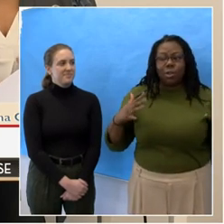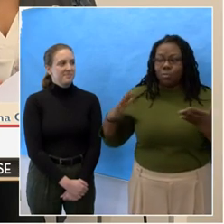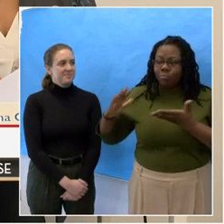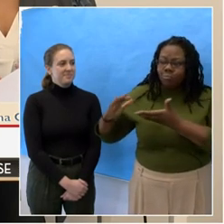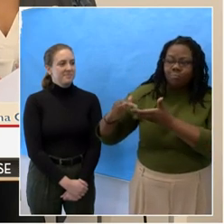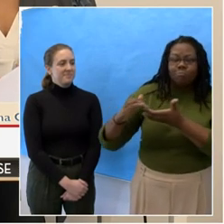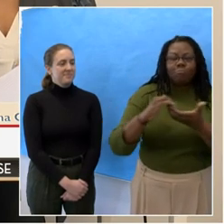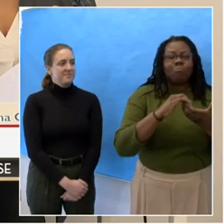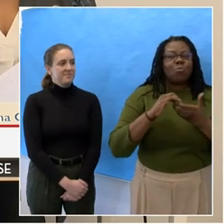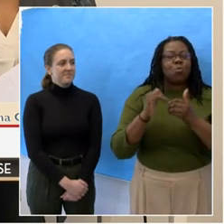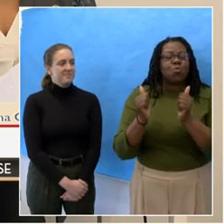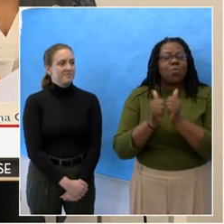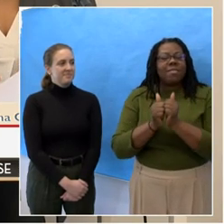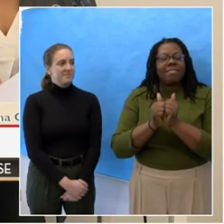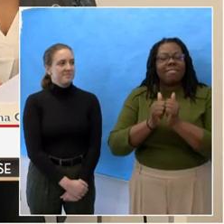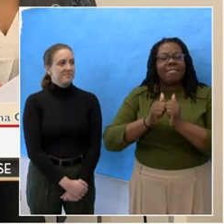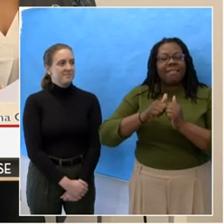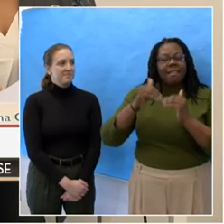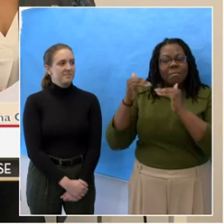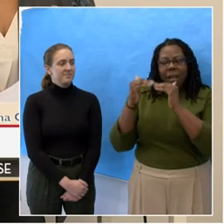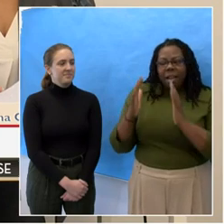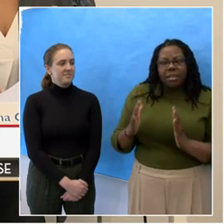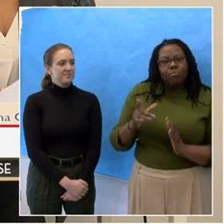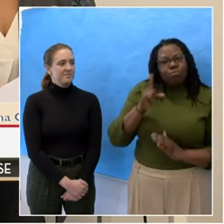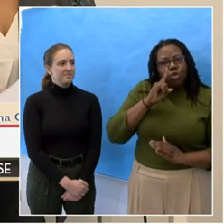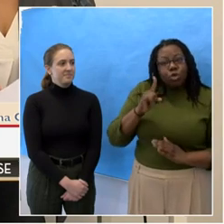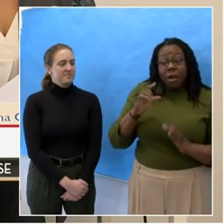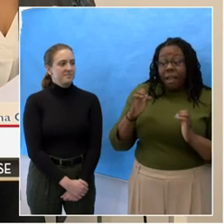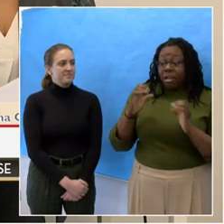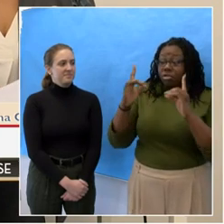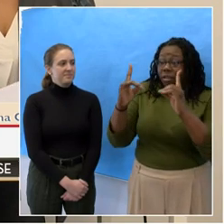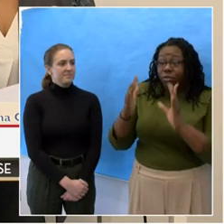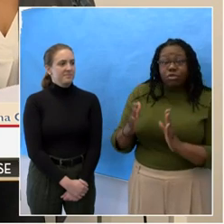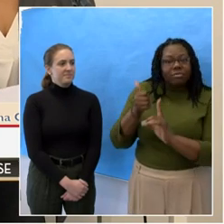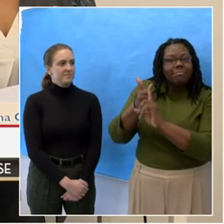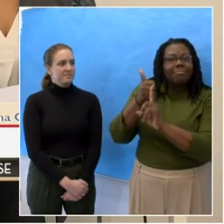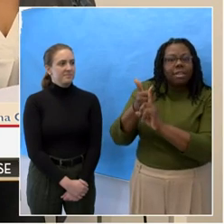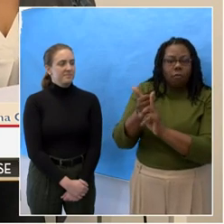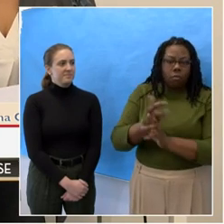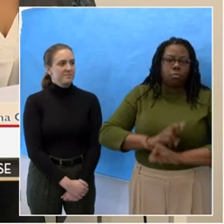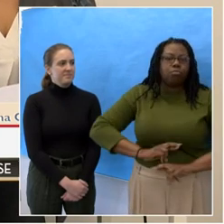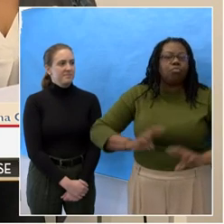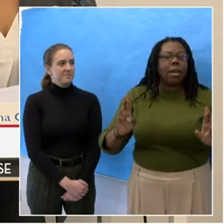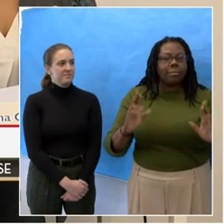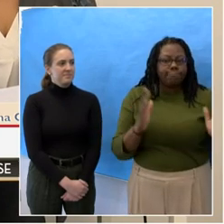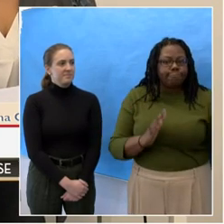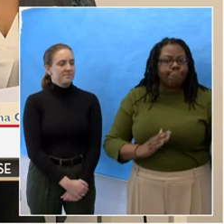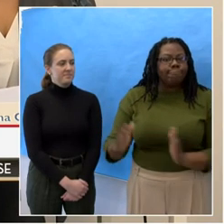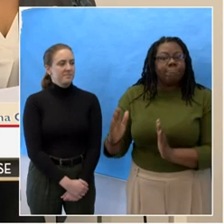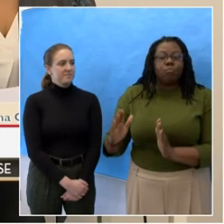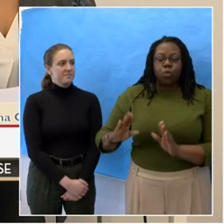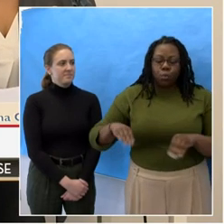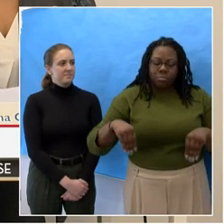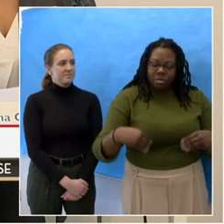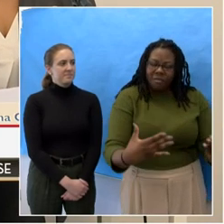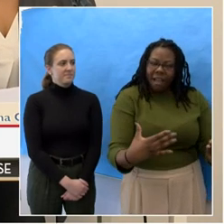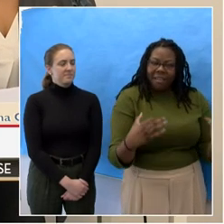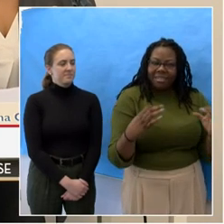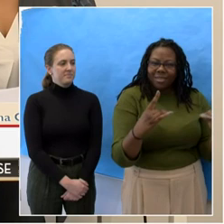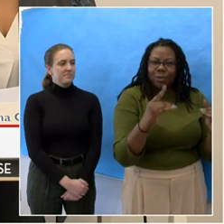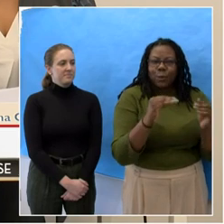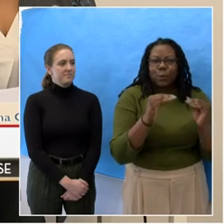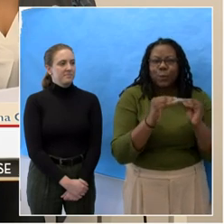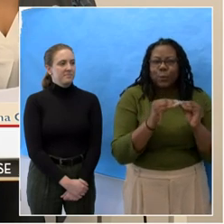our educators are prepared to deliver on greatness in the classroom for our young people. And I think when